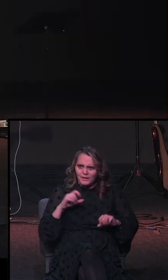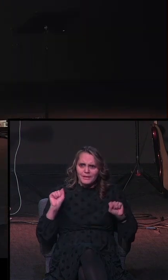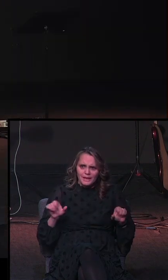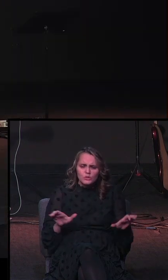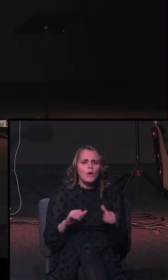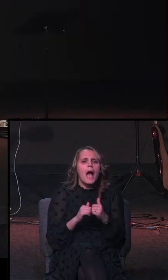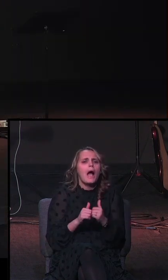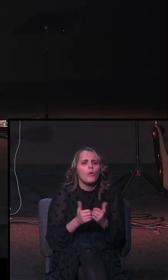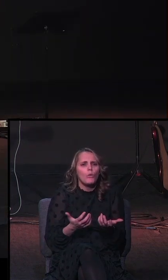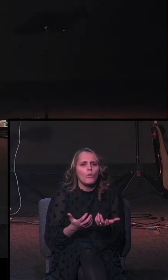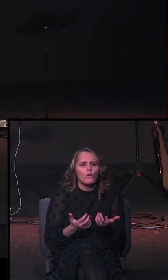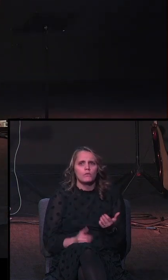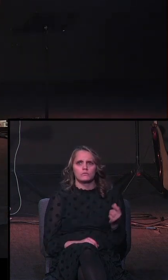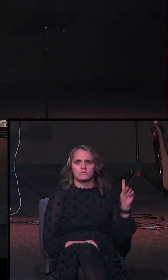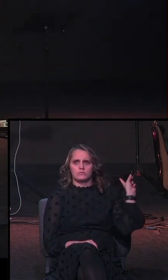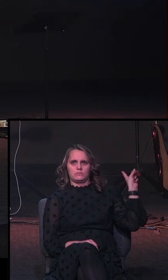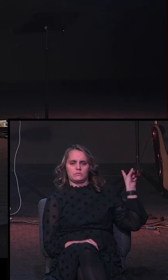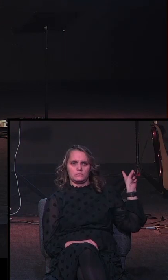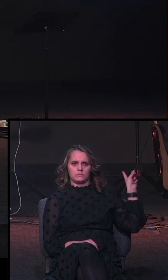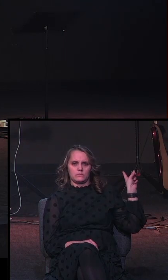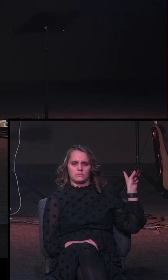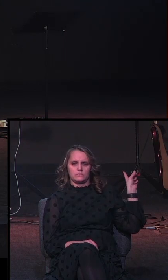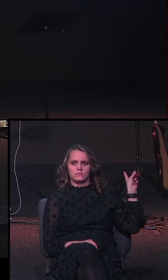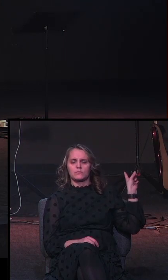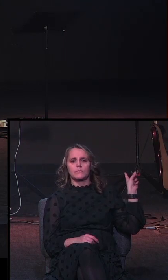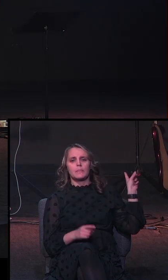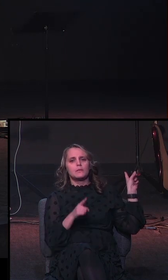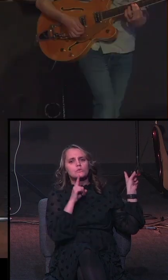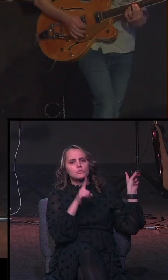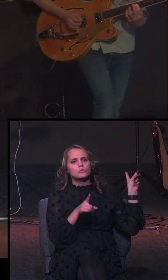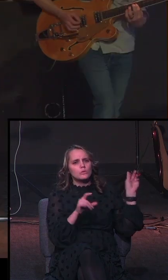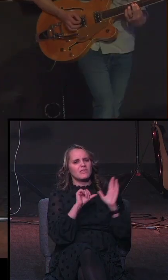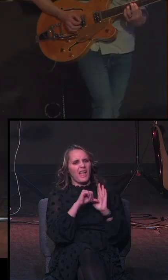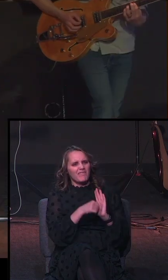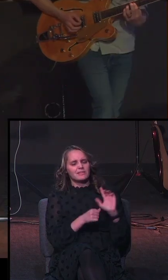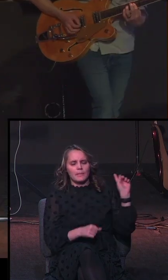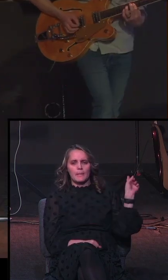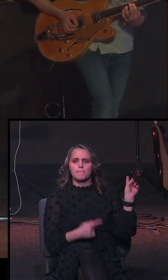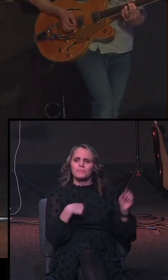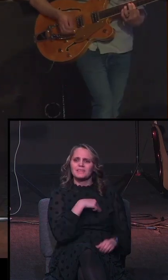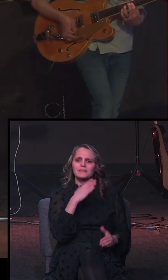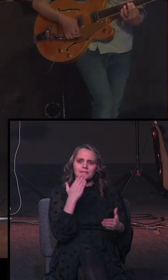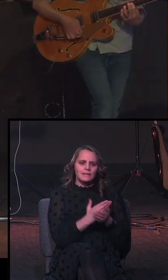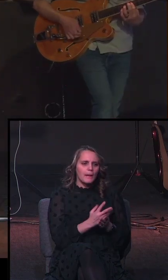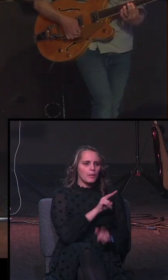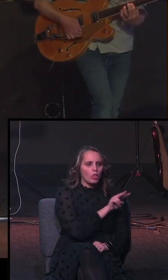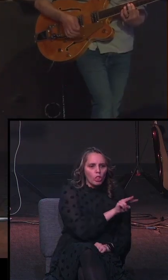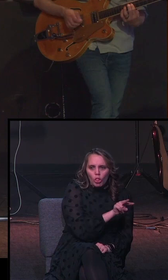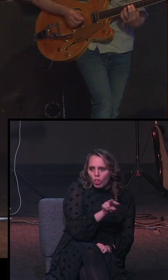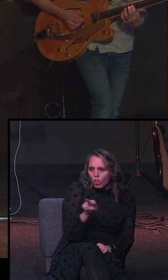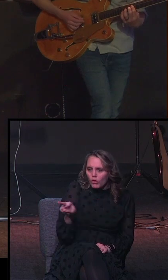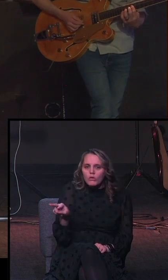in our lives? This is the takeaway this morning. I think what we have to do is stop looking at them, and we have to look